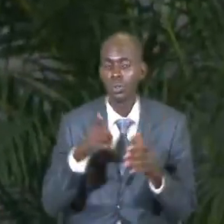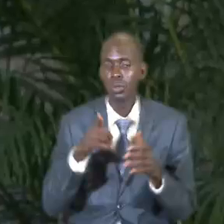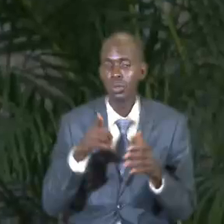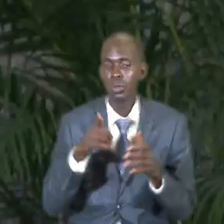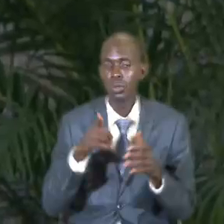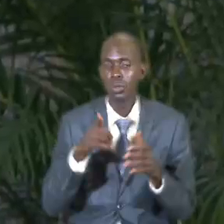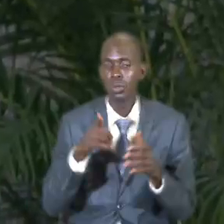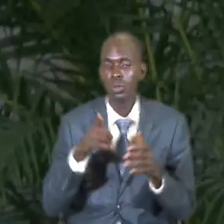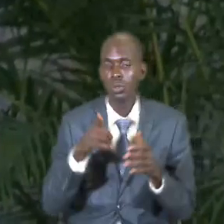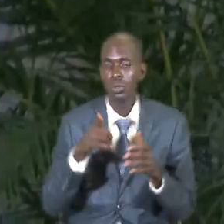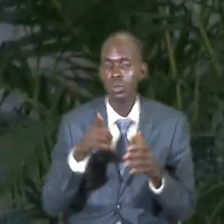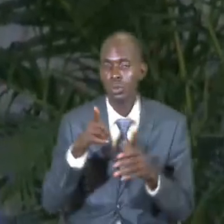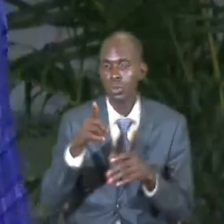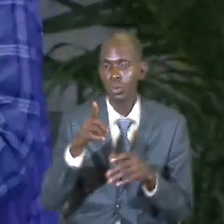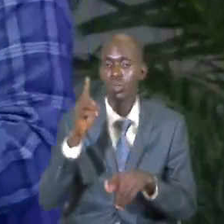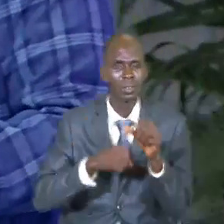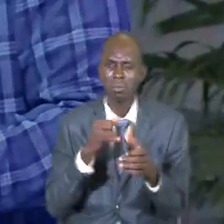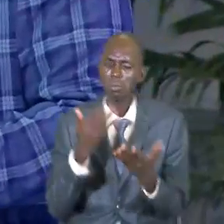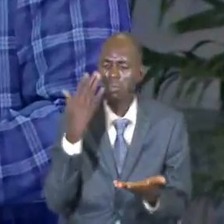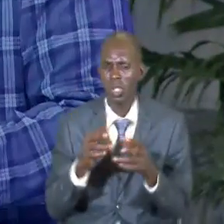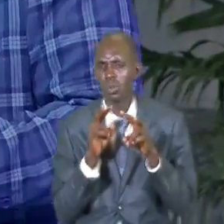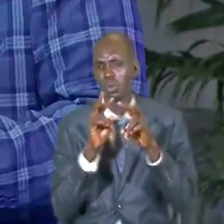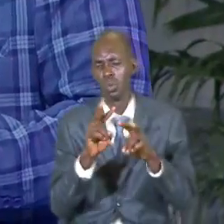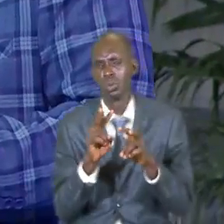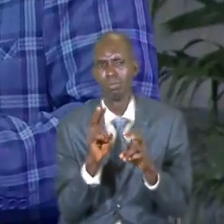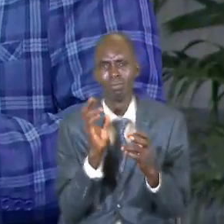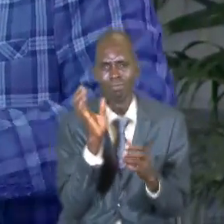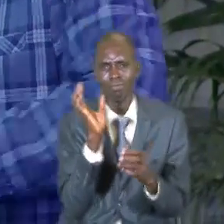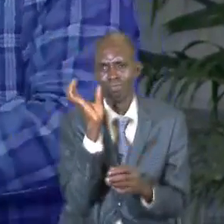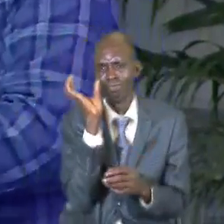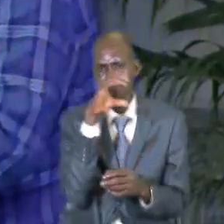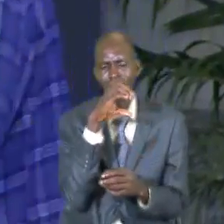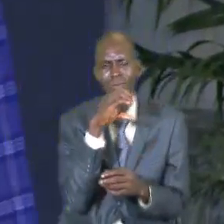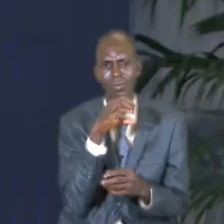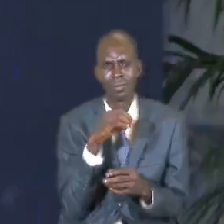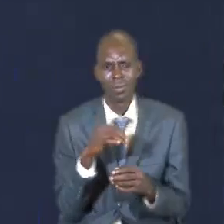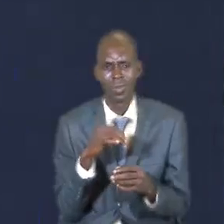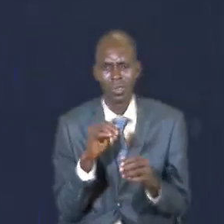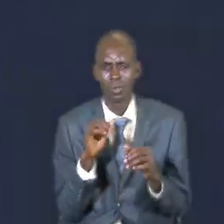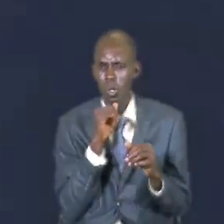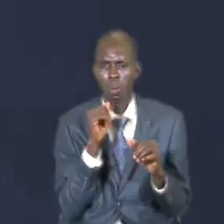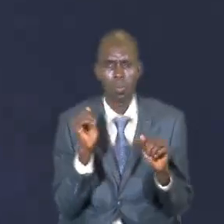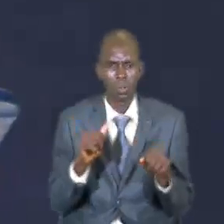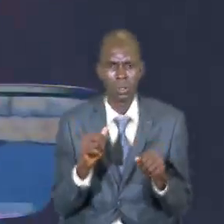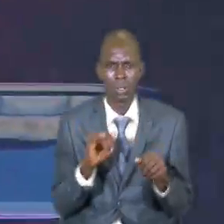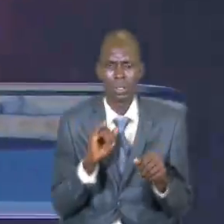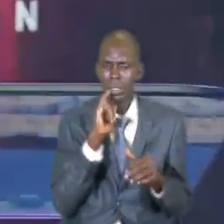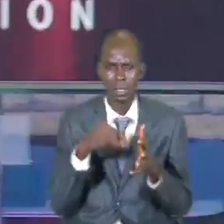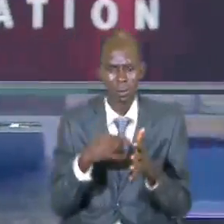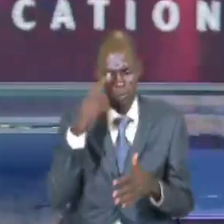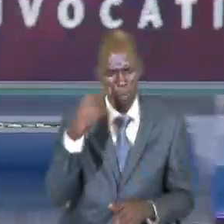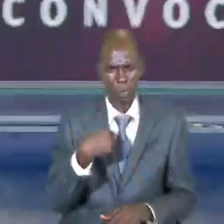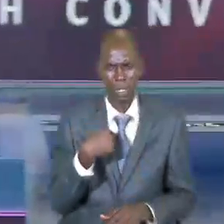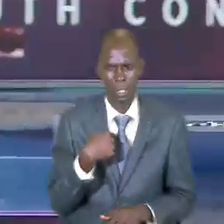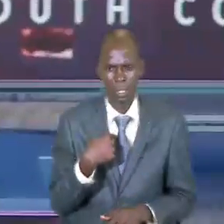to yourself. It will look like, is it for real? Am I right? Can I maintain this? Can